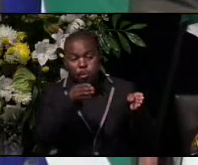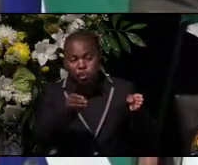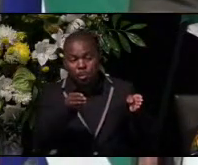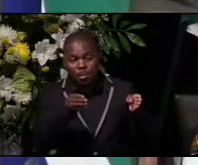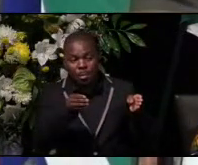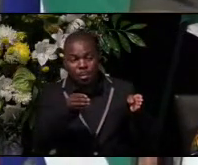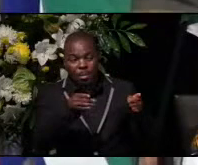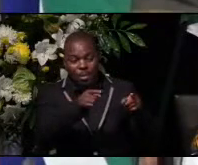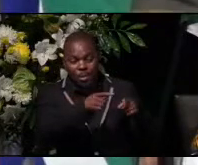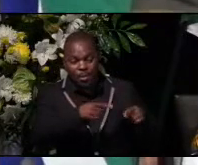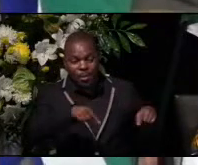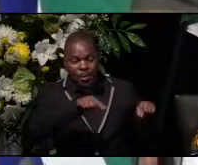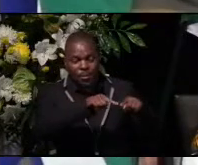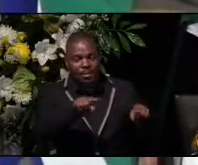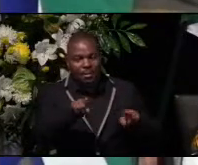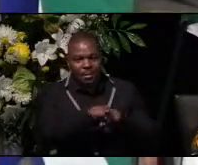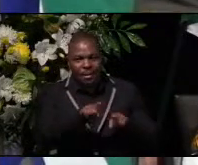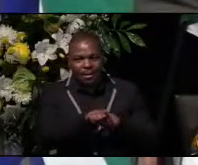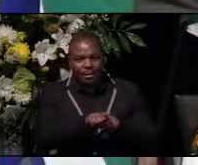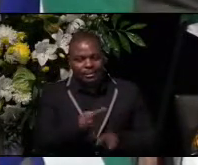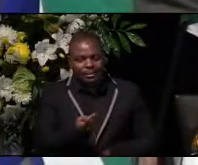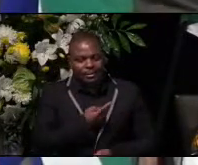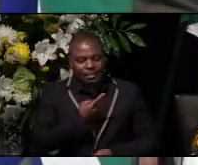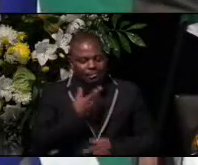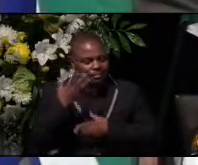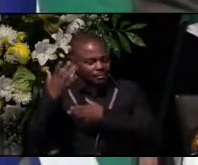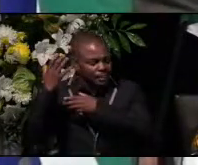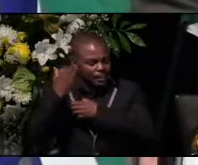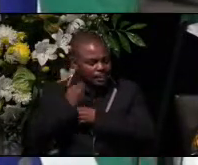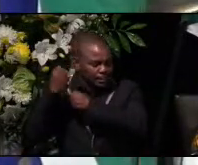have embarked on suicidal missions